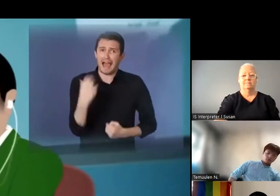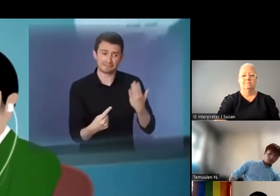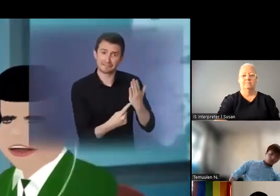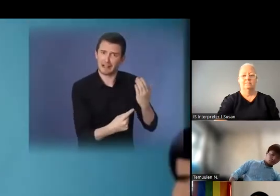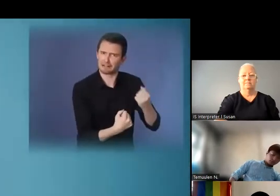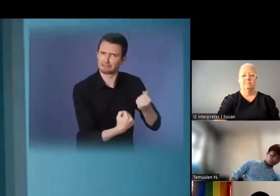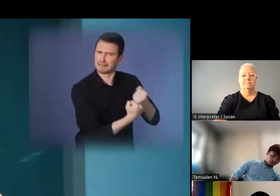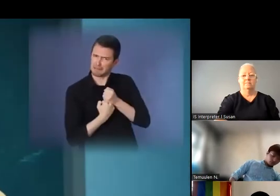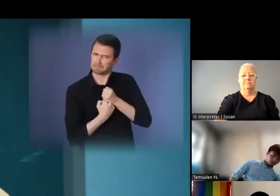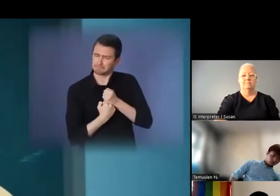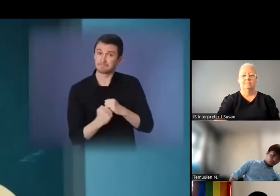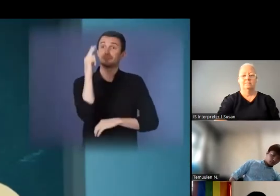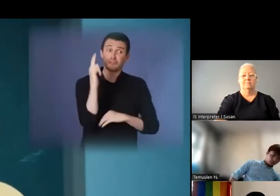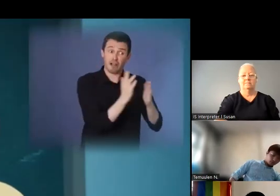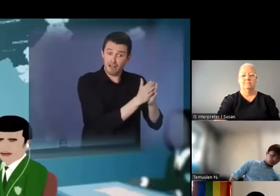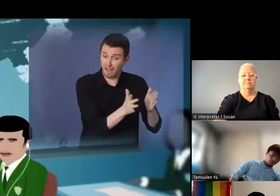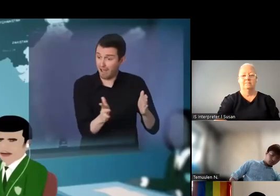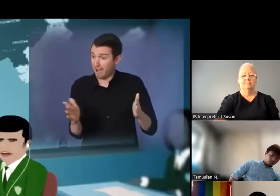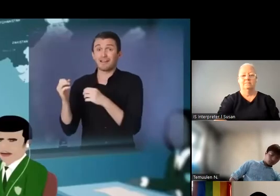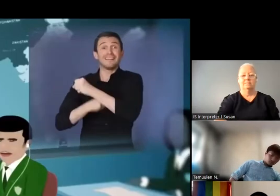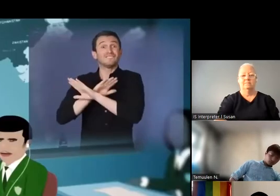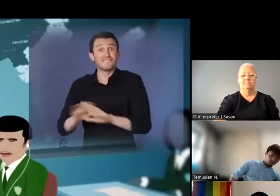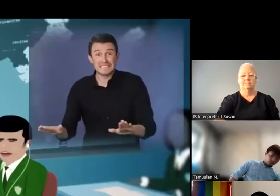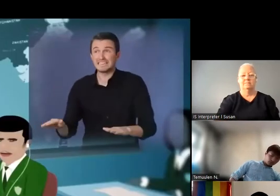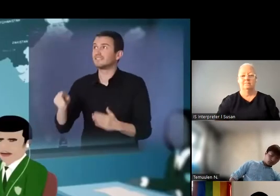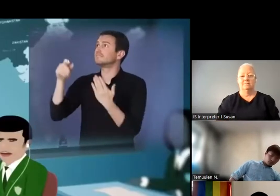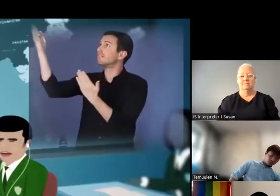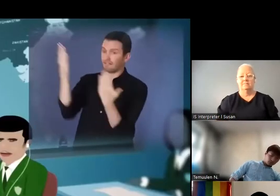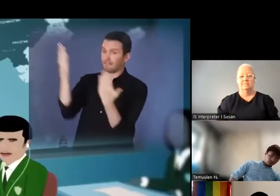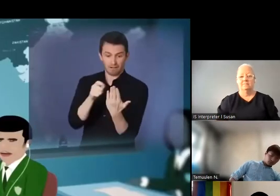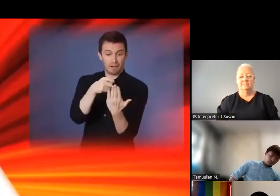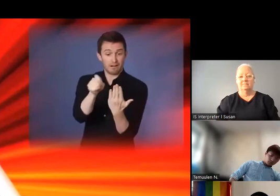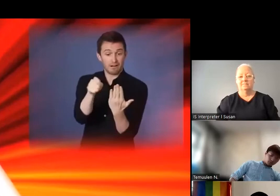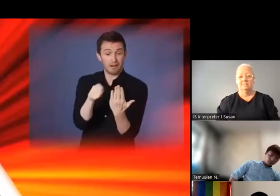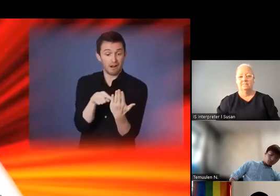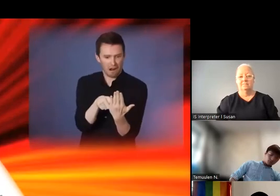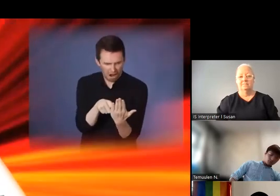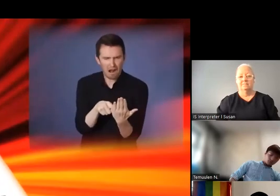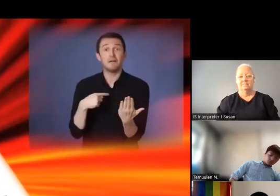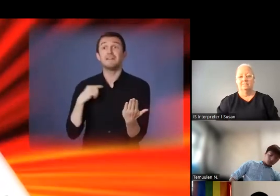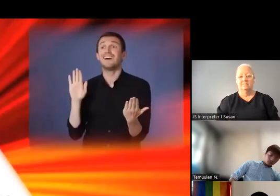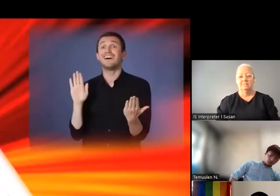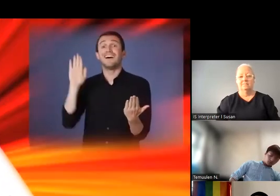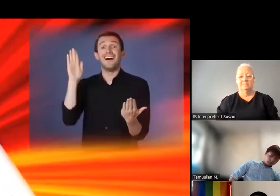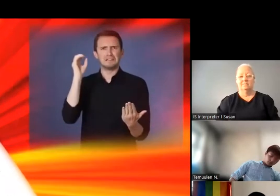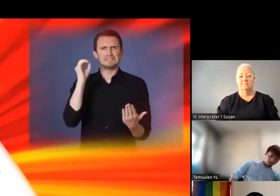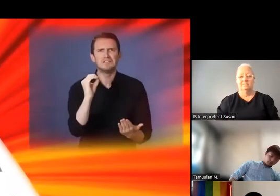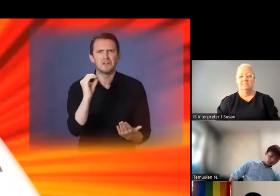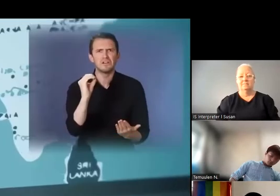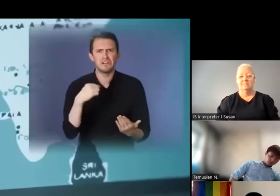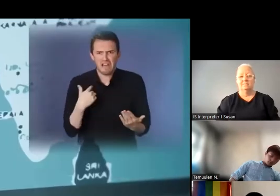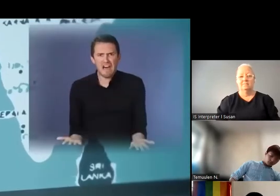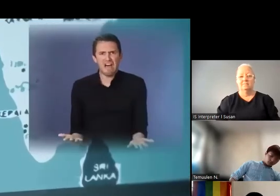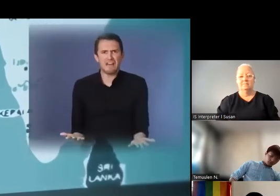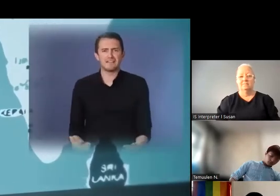that I use in the beginning of the year. And at the end of the year, he tells me that I got a 0 out of 10 in my class participation, and I